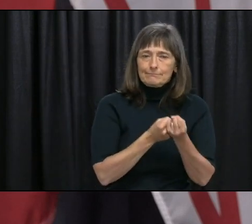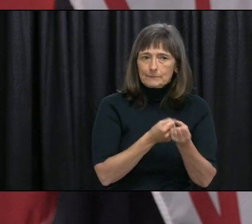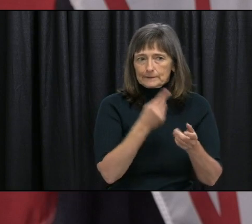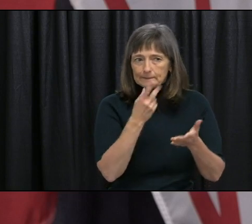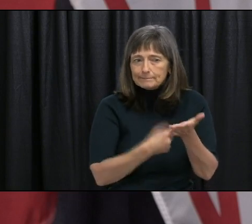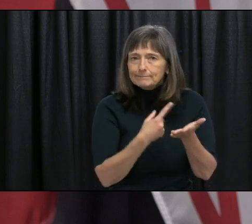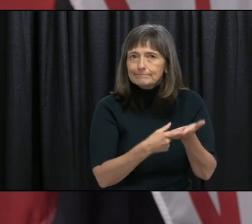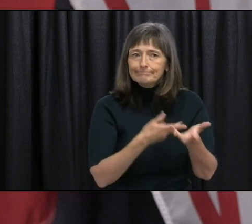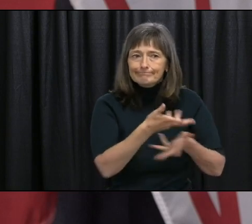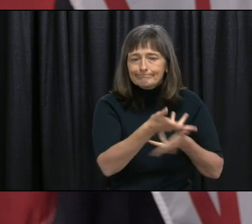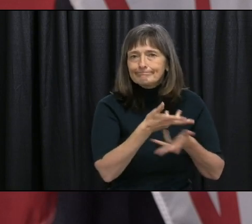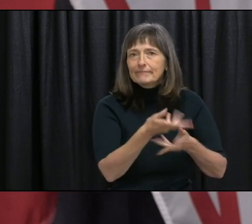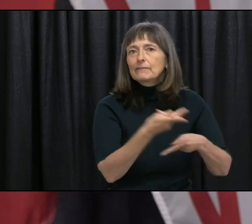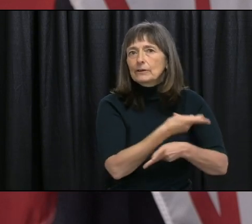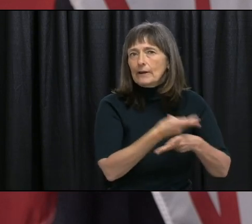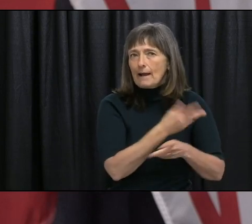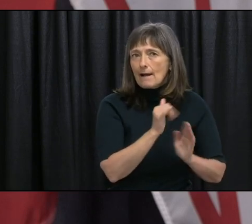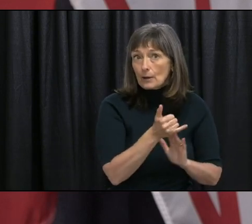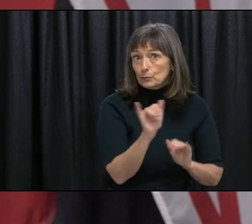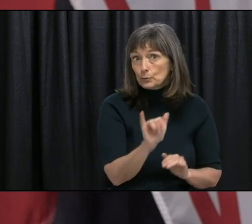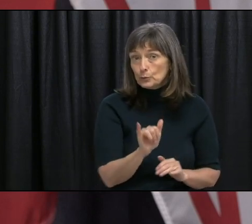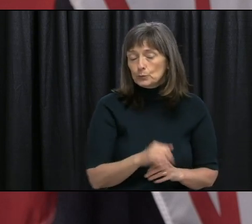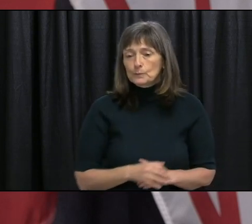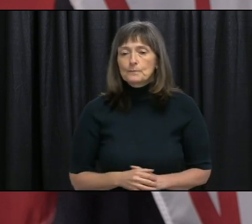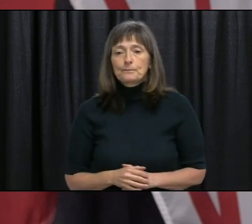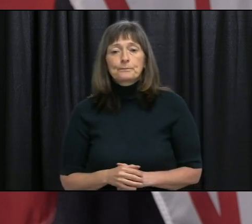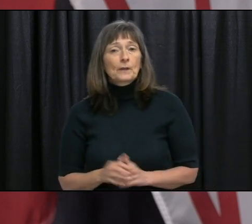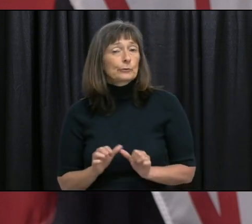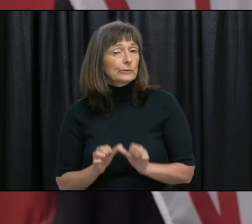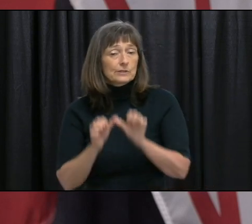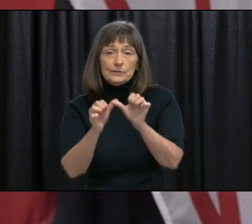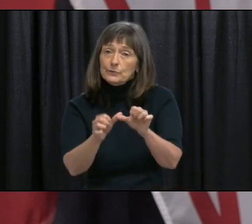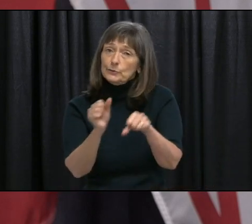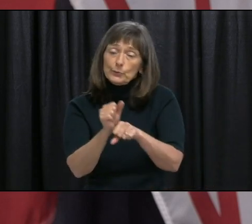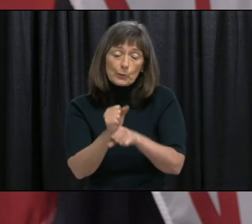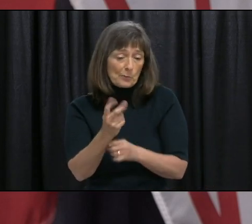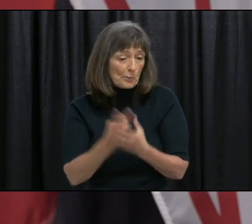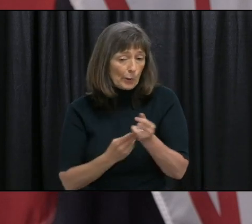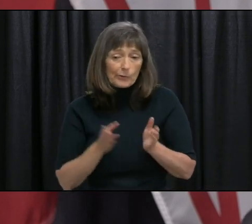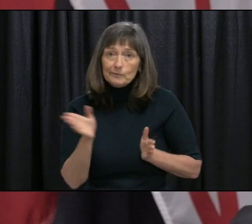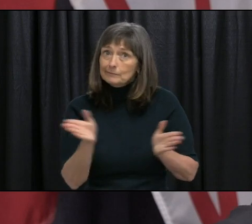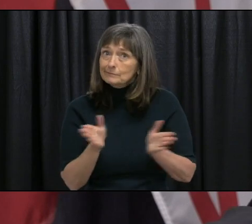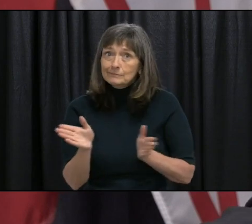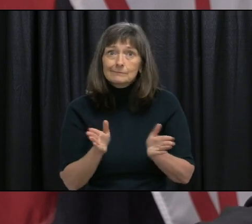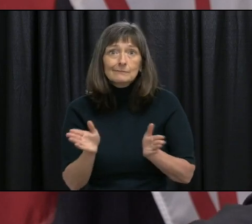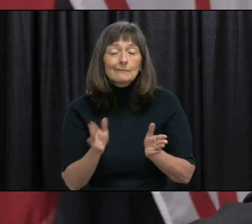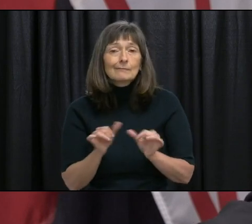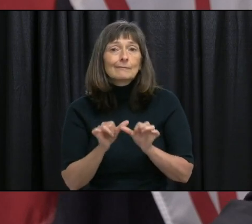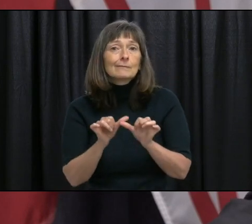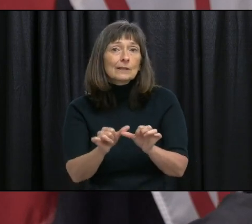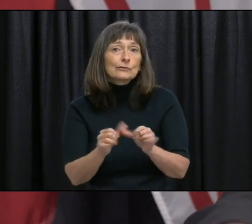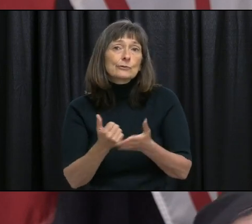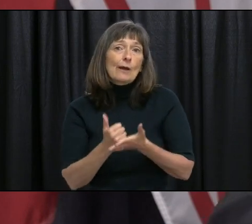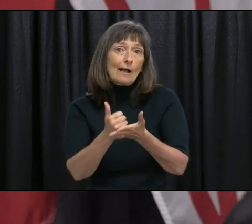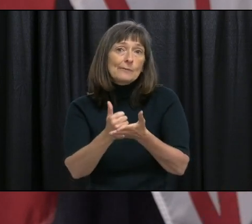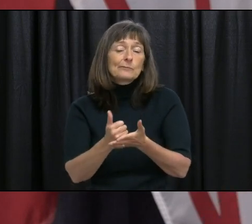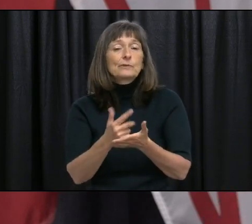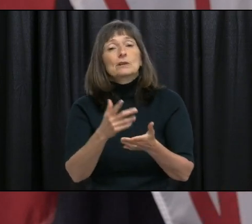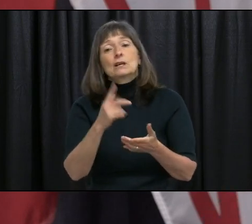and will continue to do so is to help ease the burden and alleviate the stress of this unprecedented